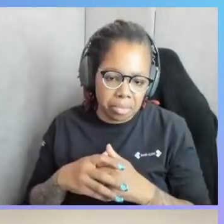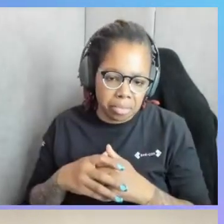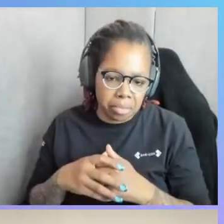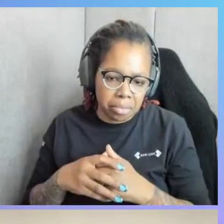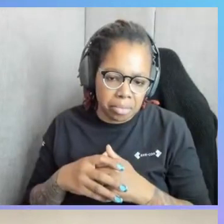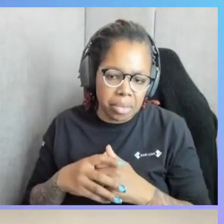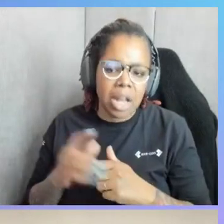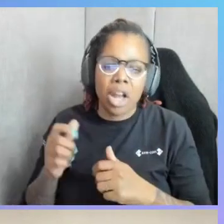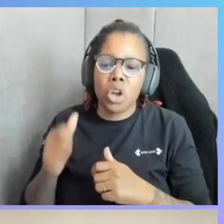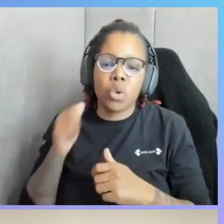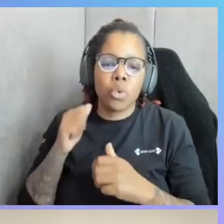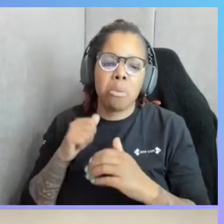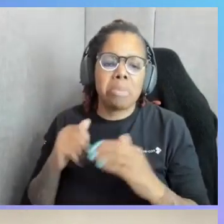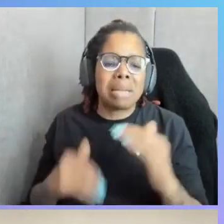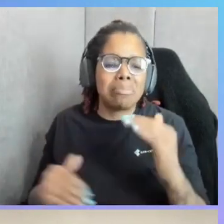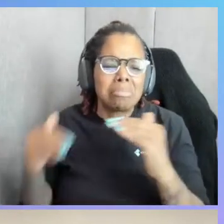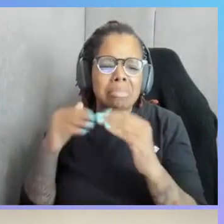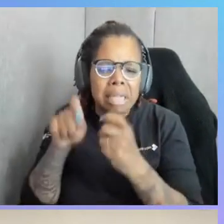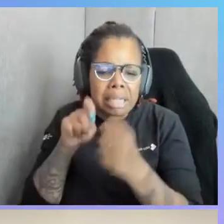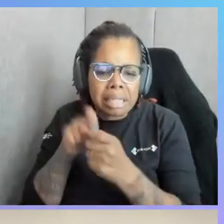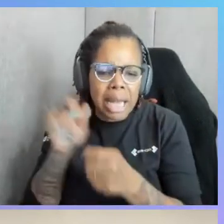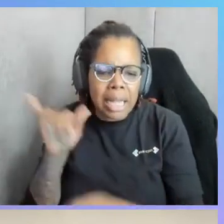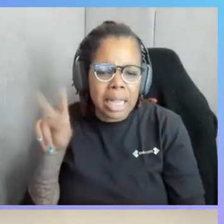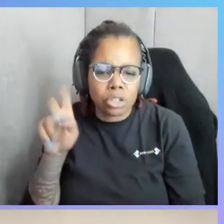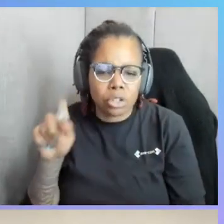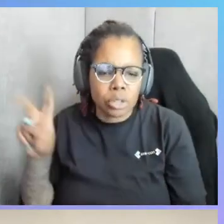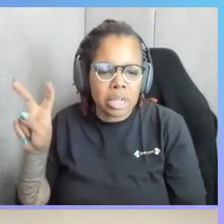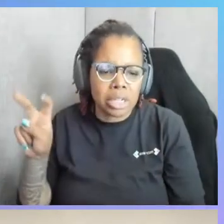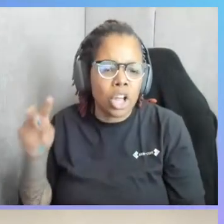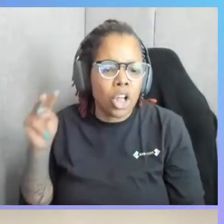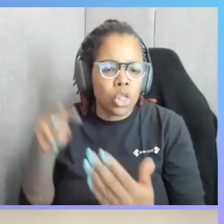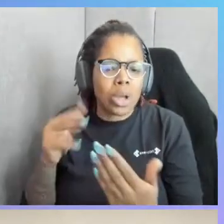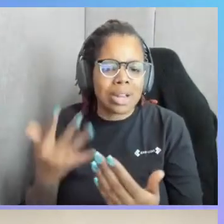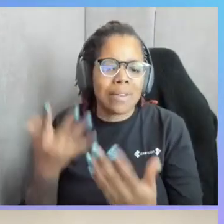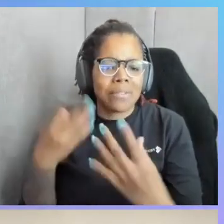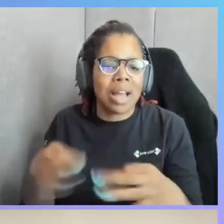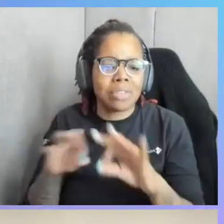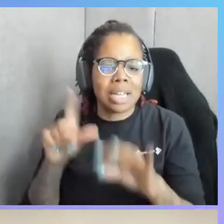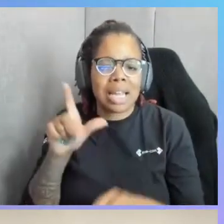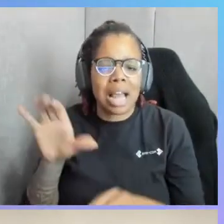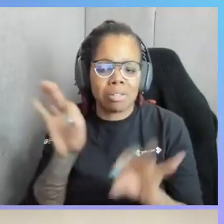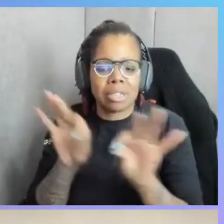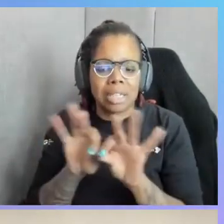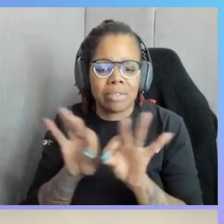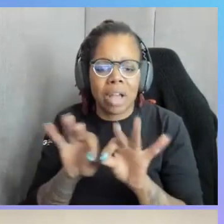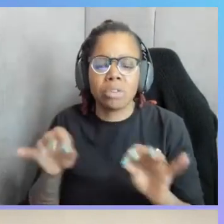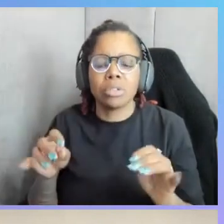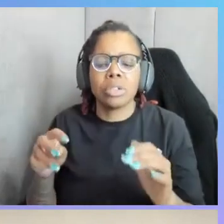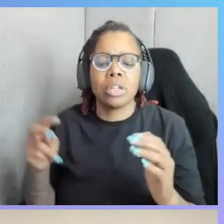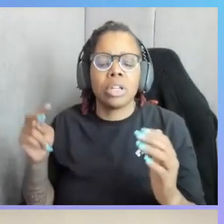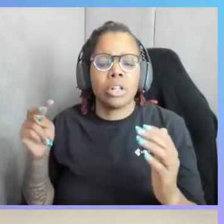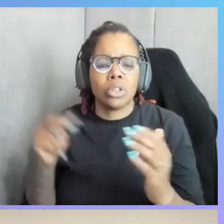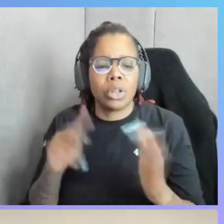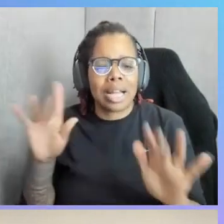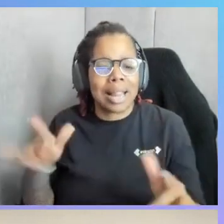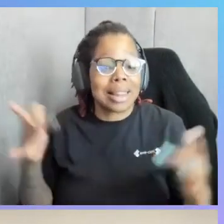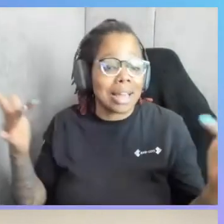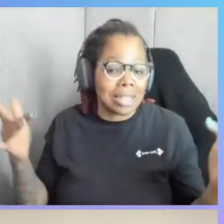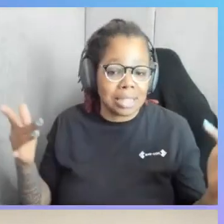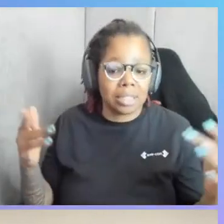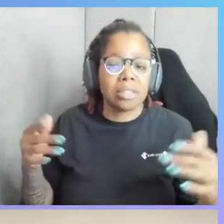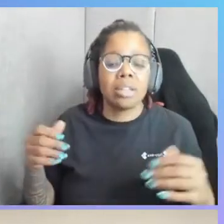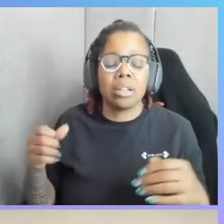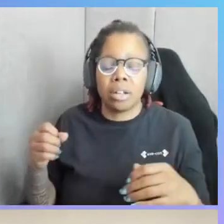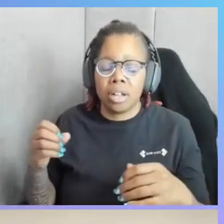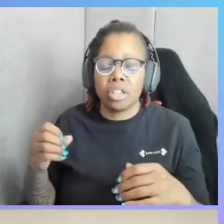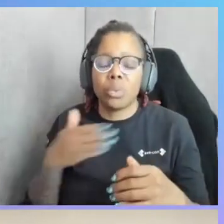exact as 2.2, looking at those 5 key LC values through the lens of lightness, just so we can better